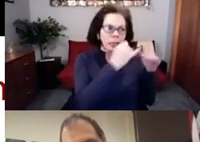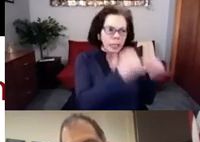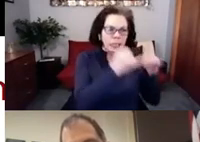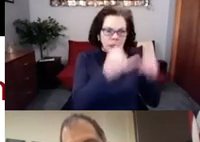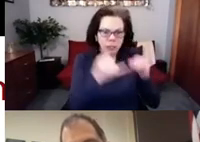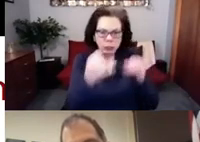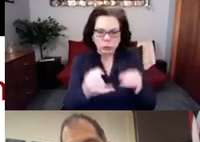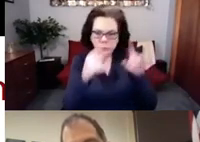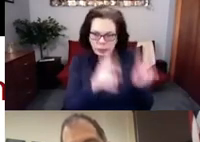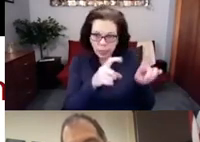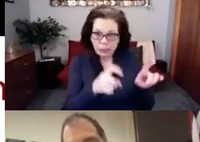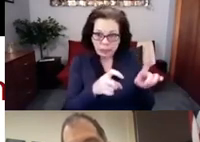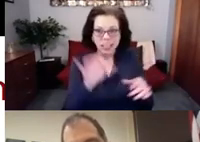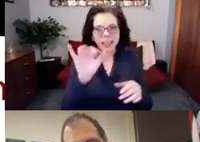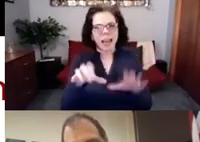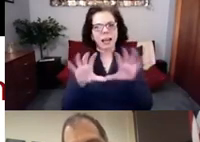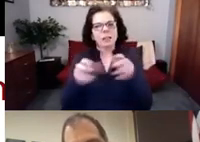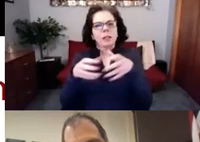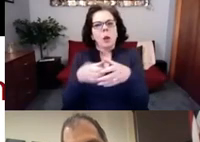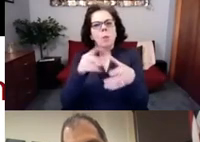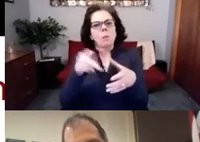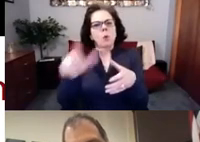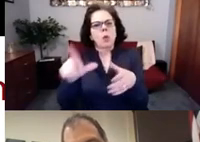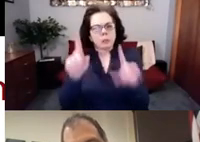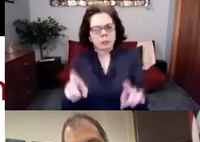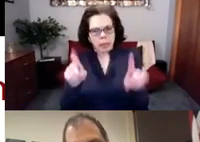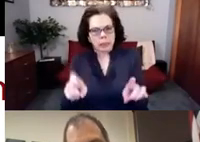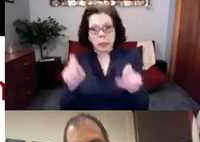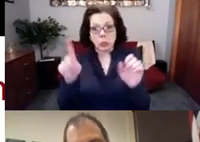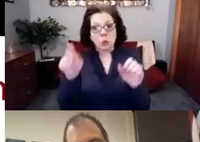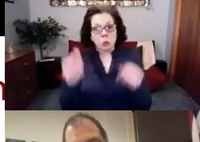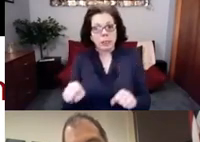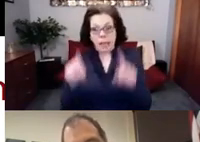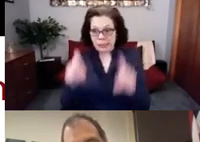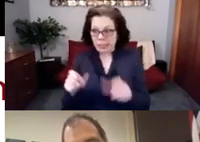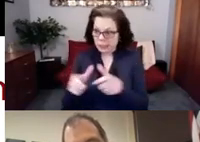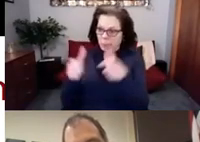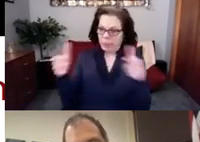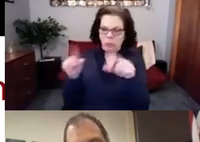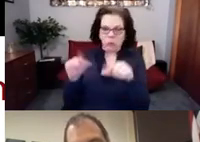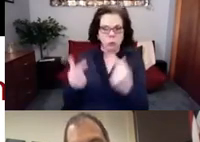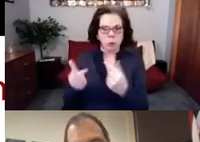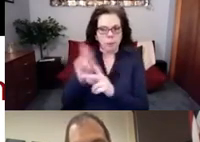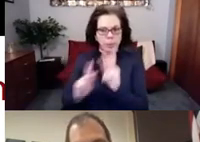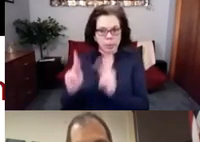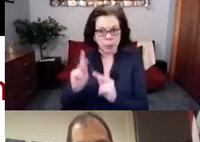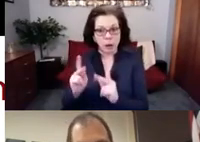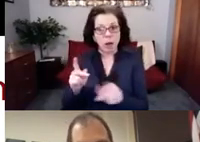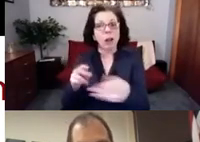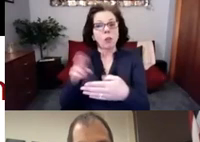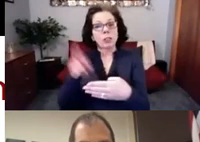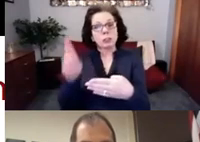testing allows a larger number of people to be tested, and results come back within 24 to